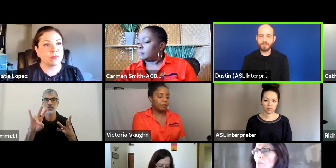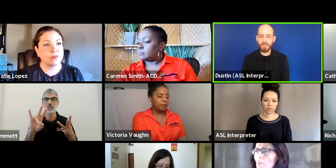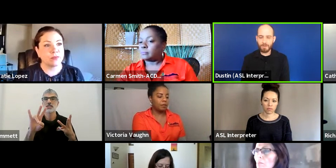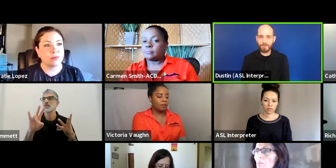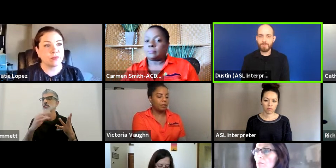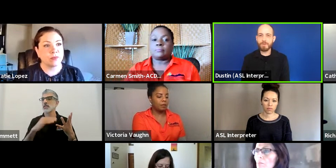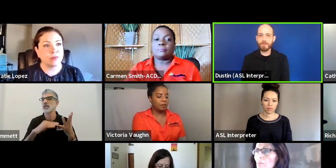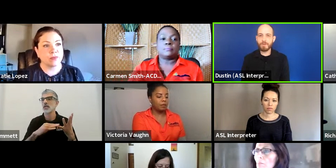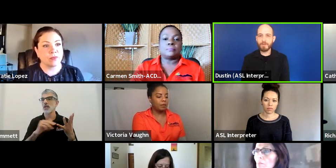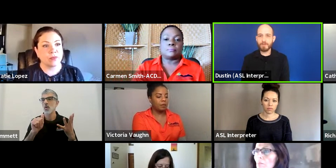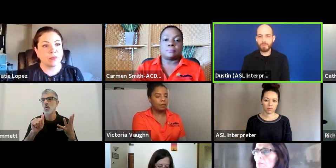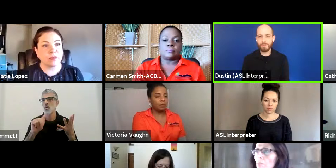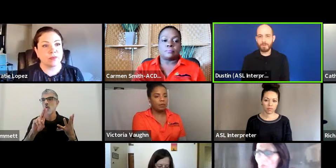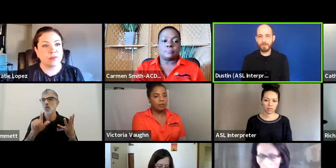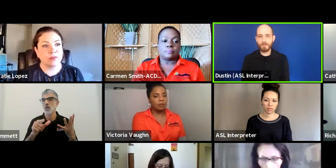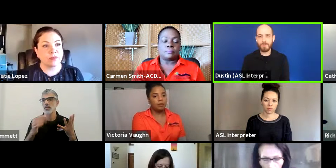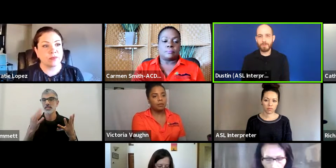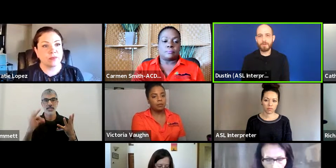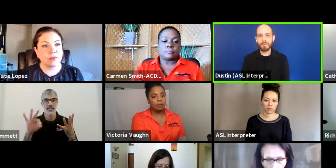June 17th,